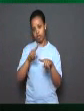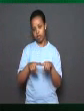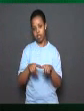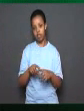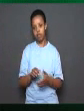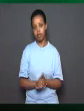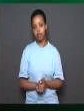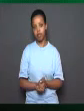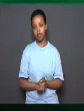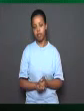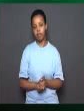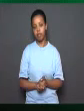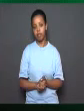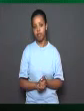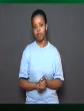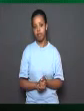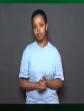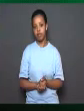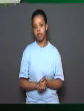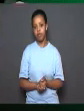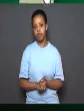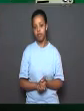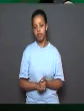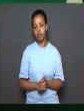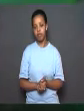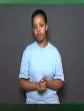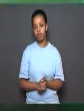Let's get back to our lesson.